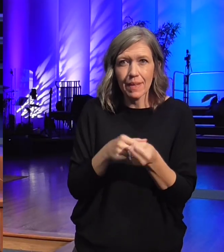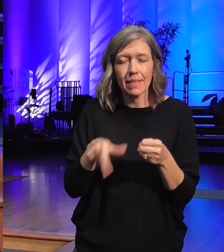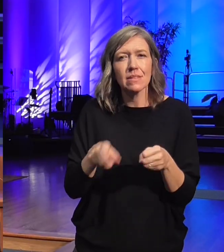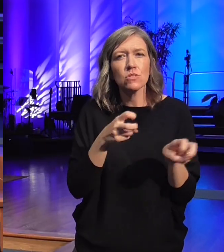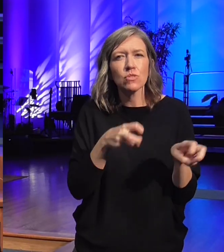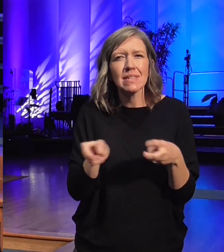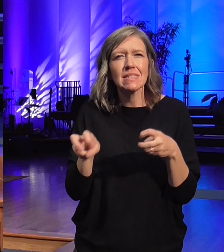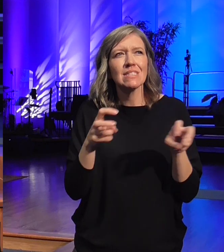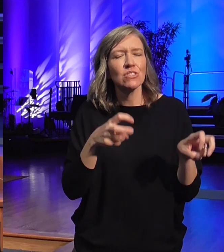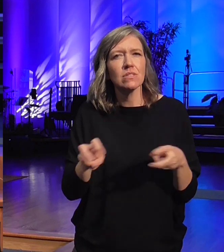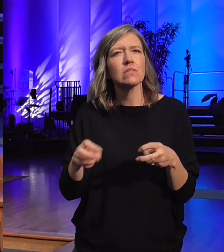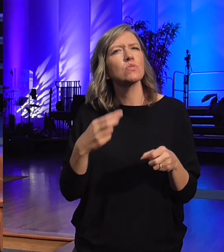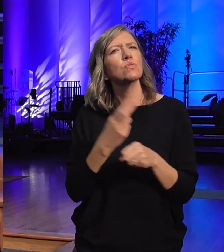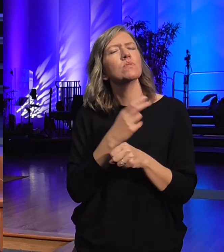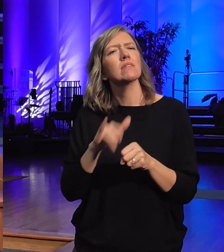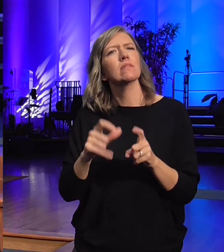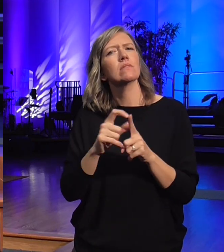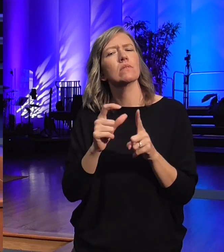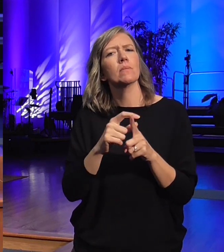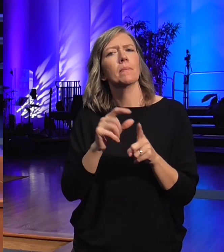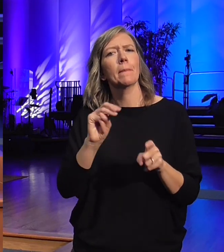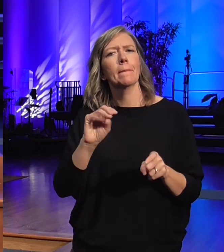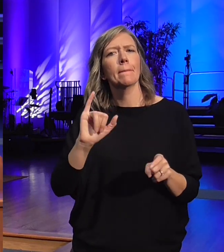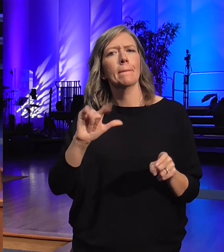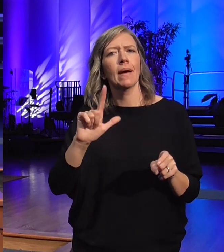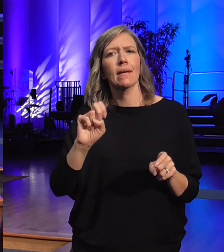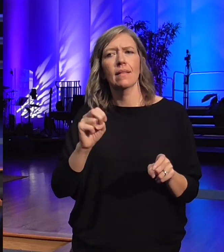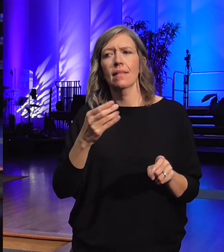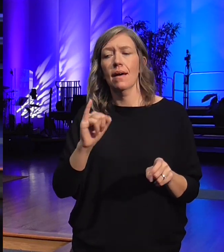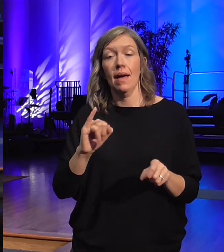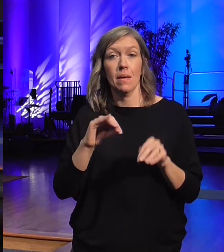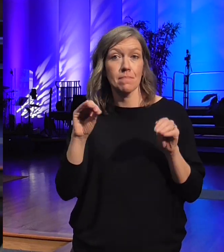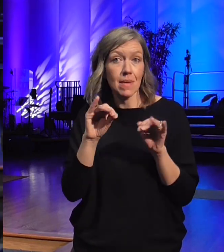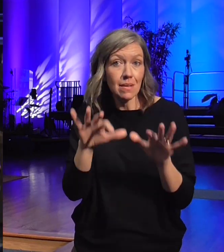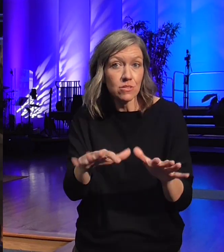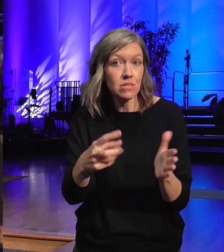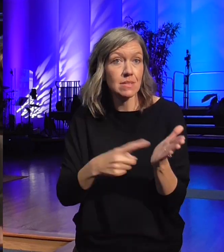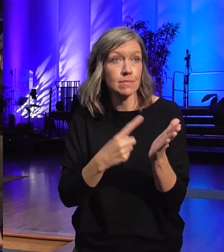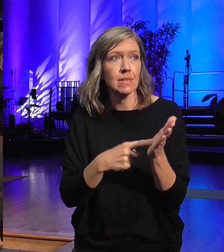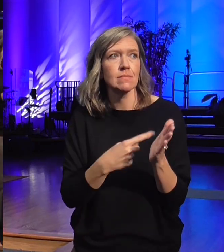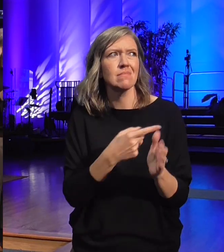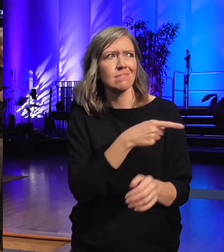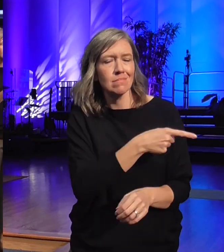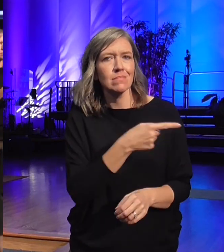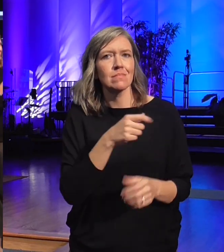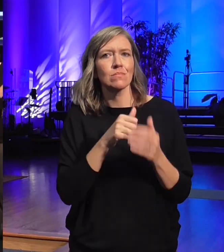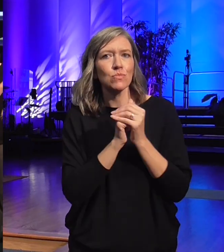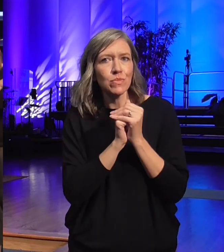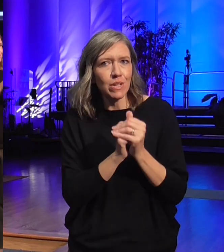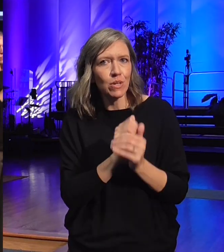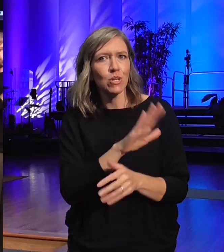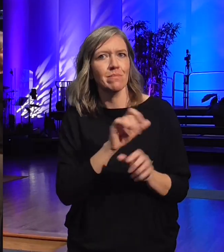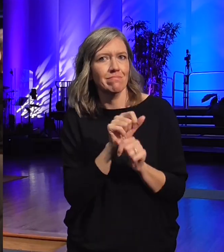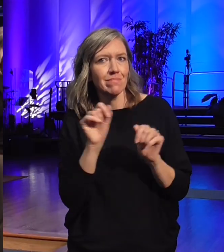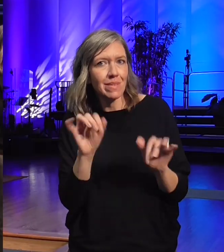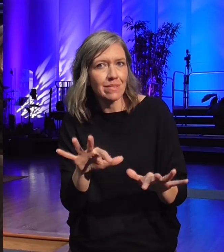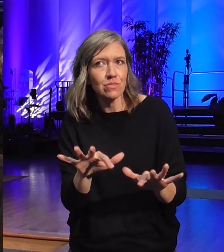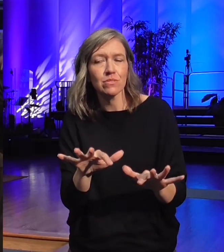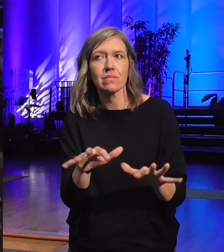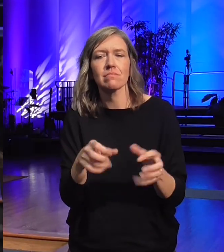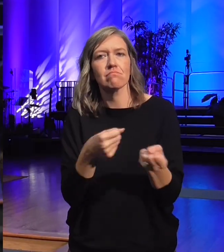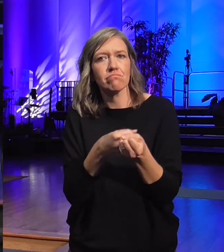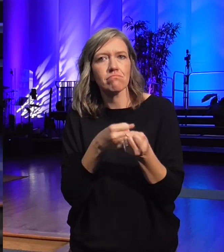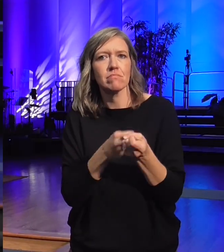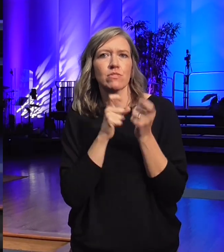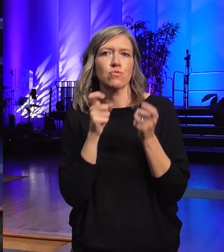term Mile High magic sometimes. It's the prayers of people like Patty, and especially Patty, that have helped cultivate the success and the heart of